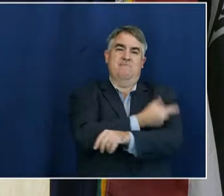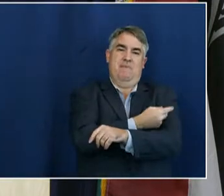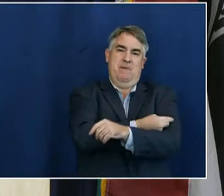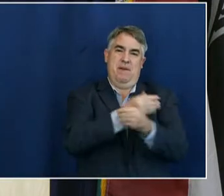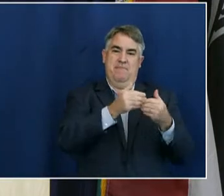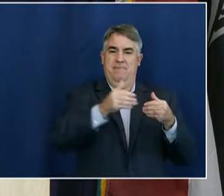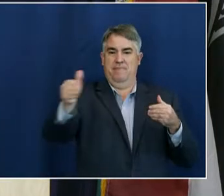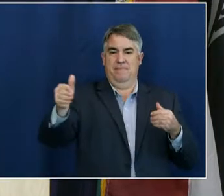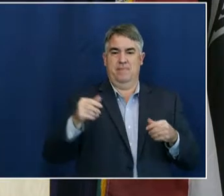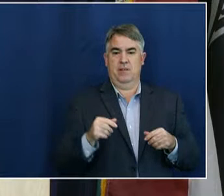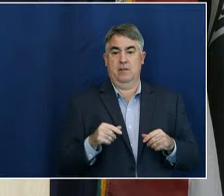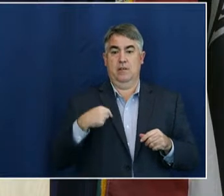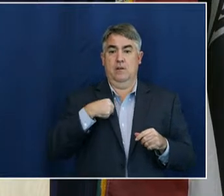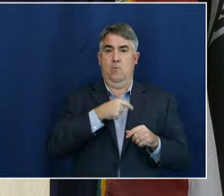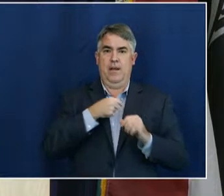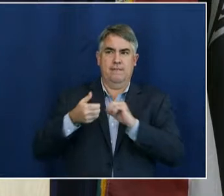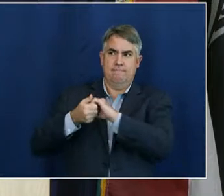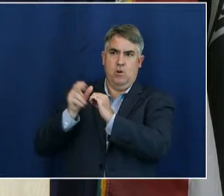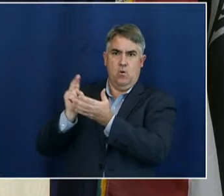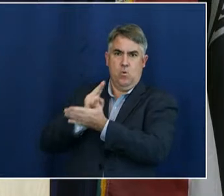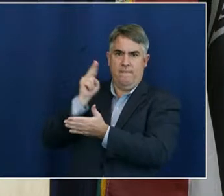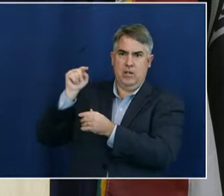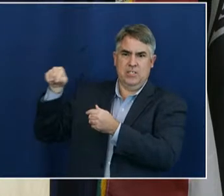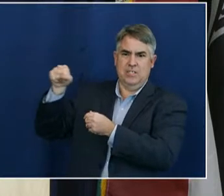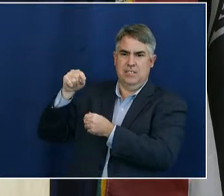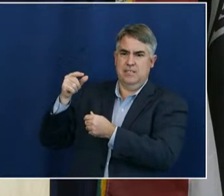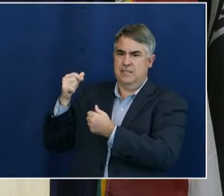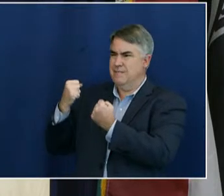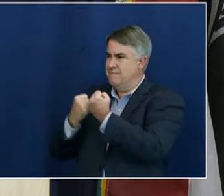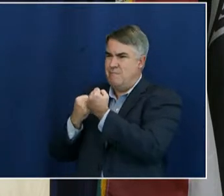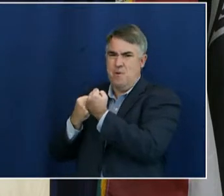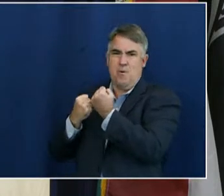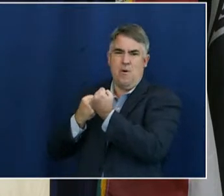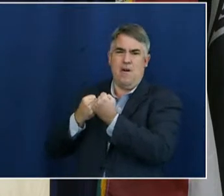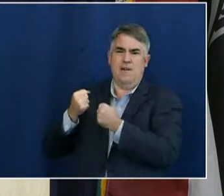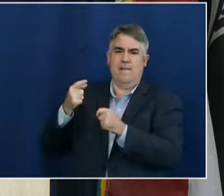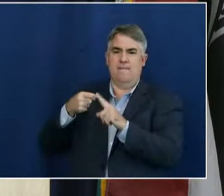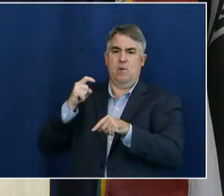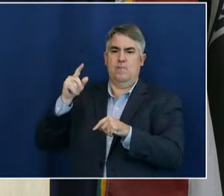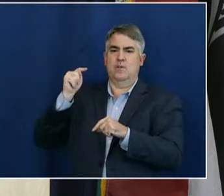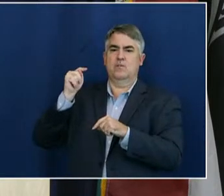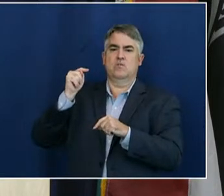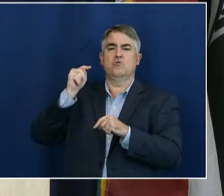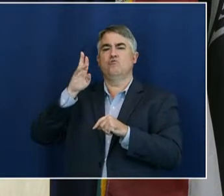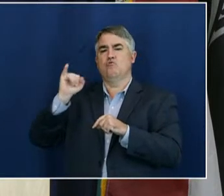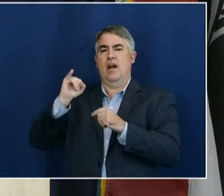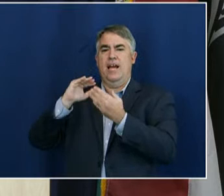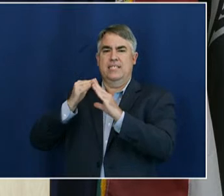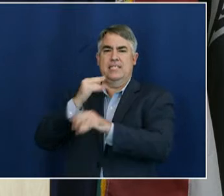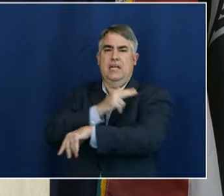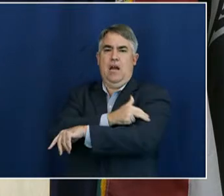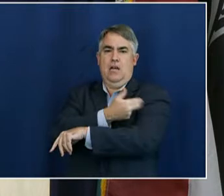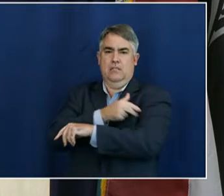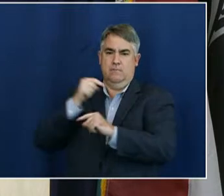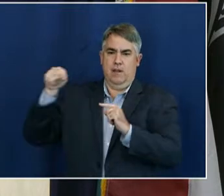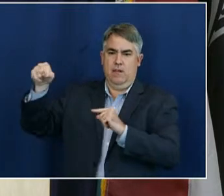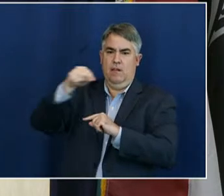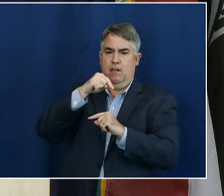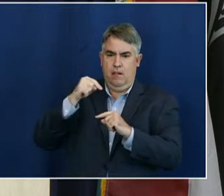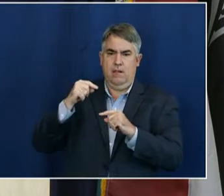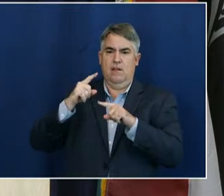university, along with some staffing support from Tri-City Healthcare, UC San Diego, and Palomar Health. That site